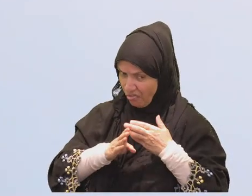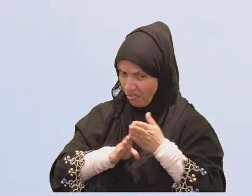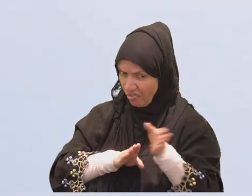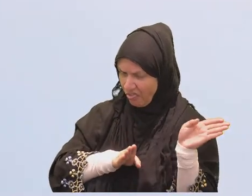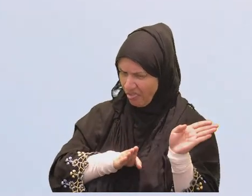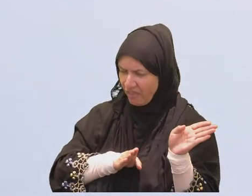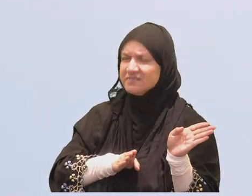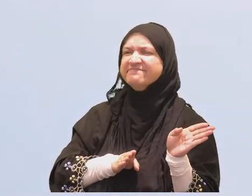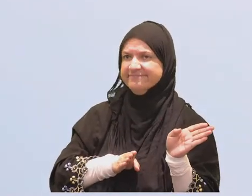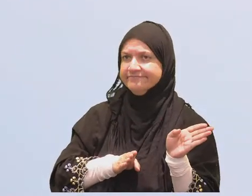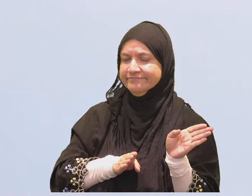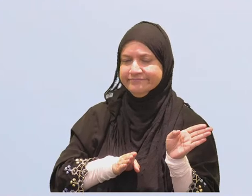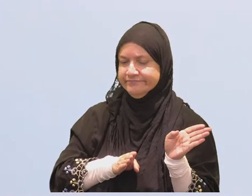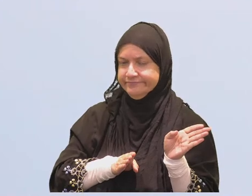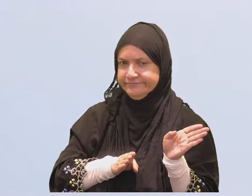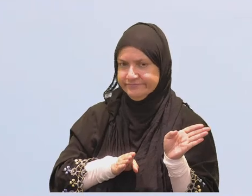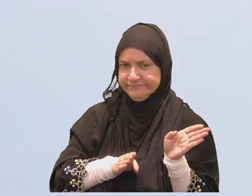depression.